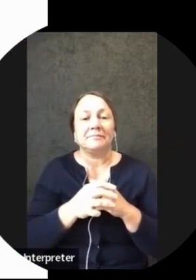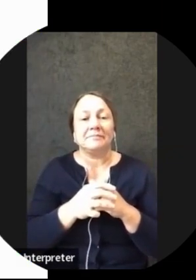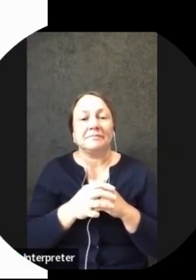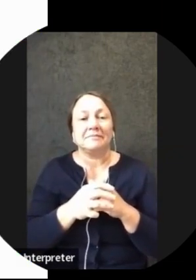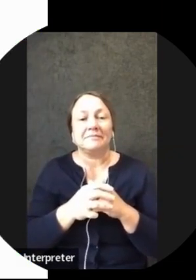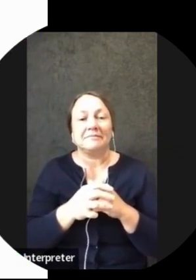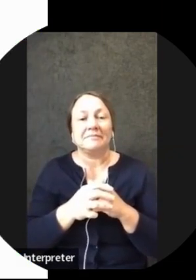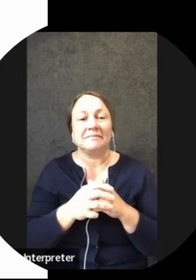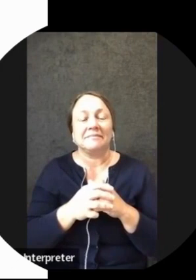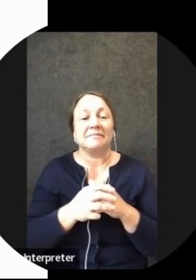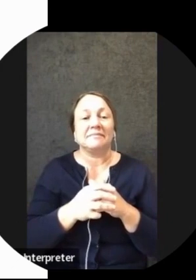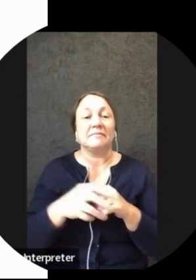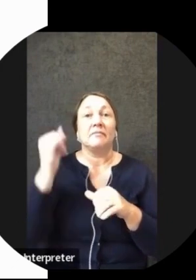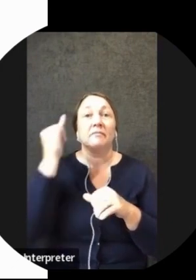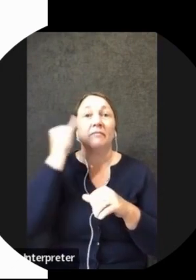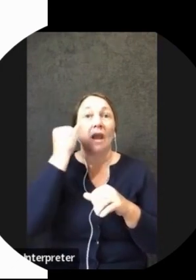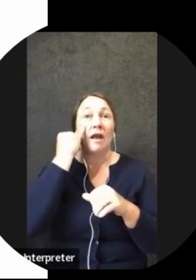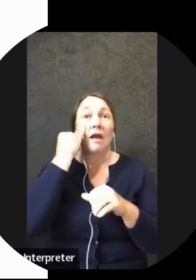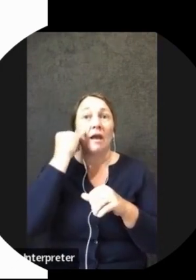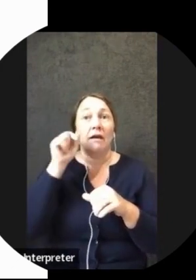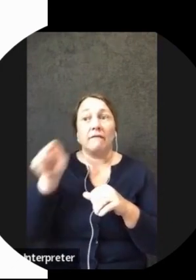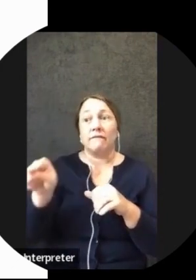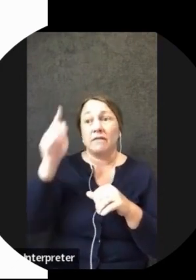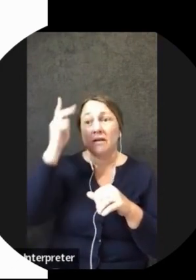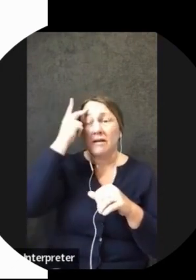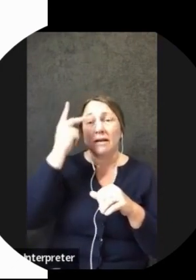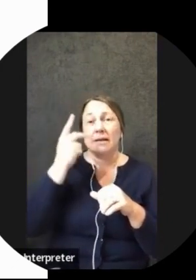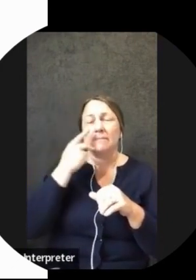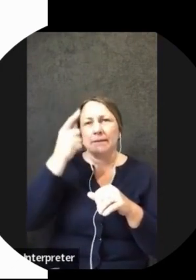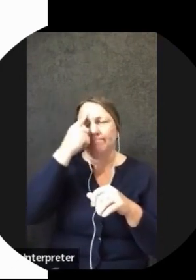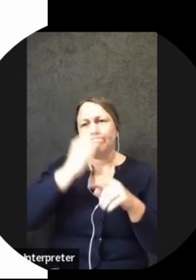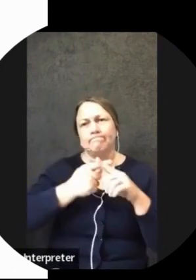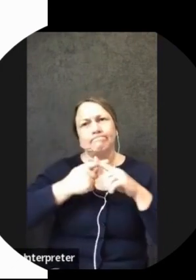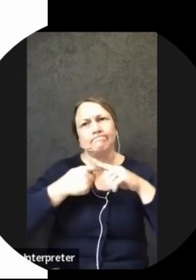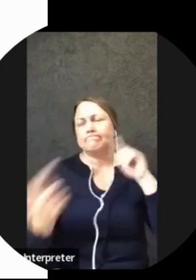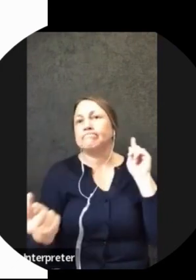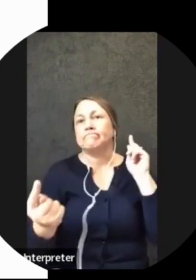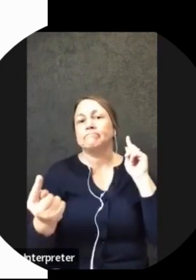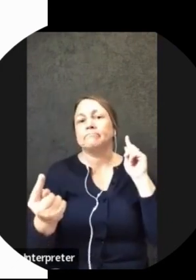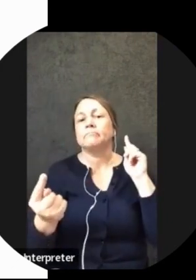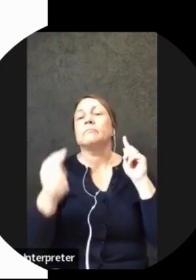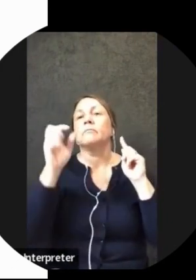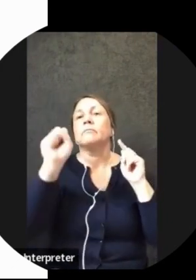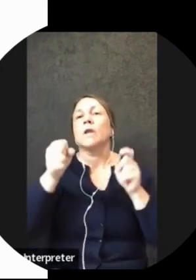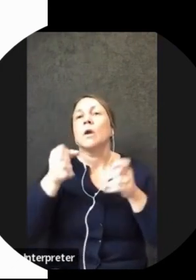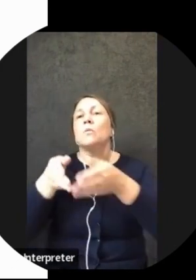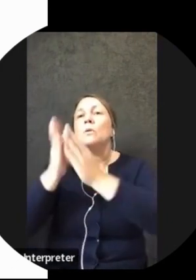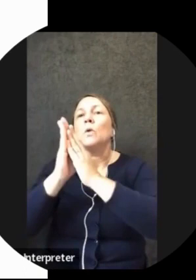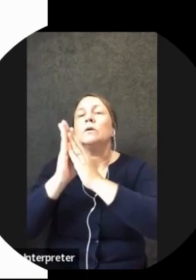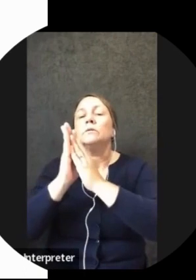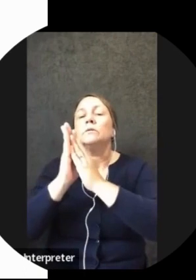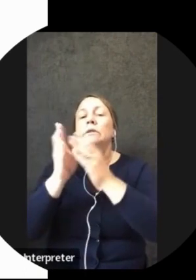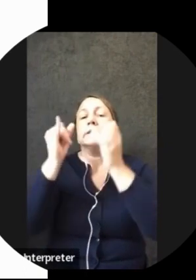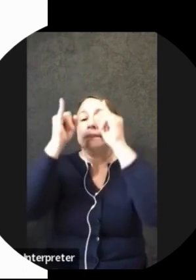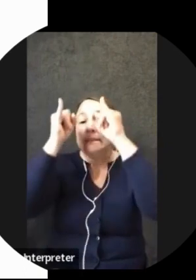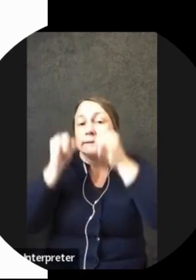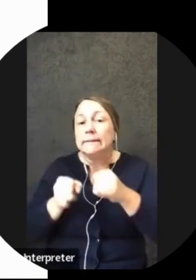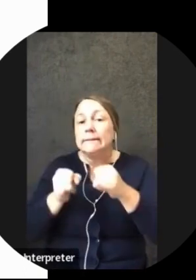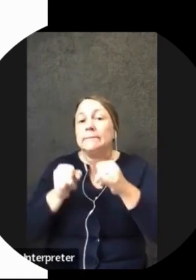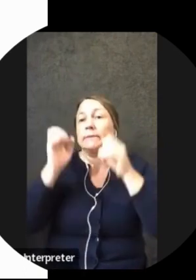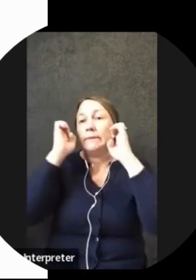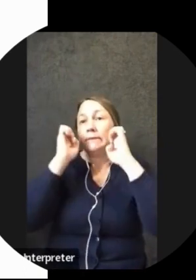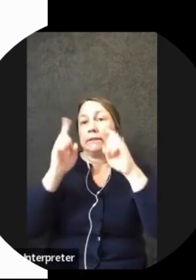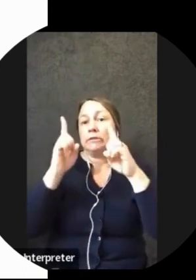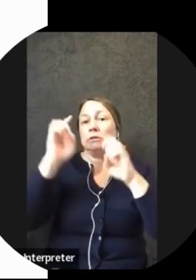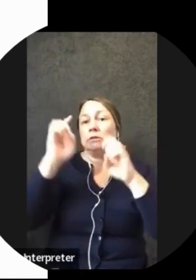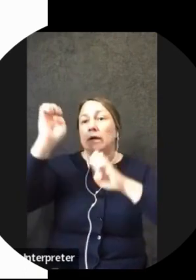If a parent does not agree with the results of the evaluation, the parent may request an independent educational evaluation at